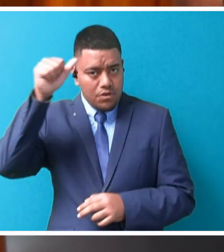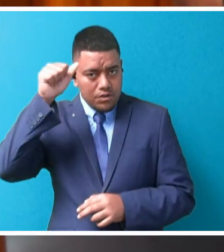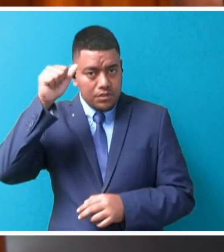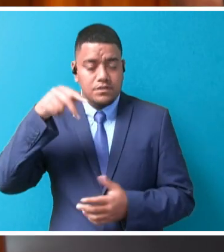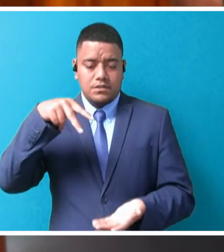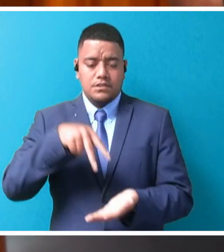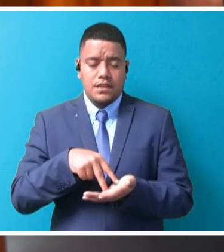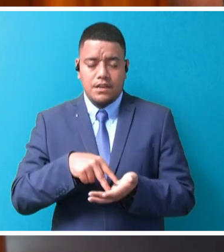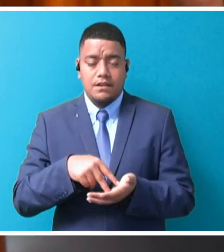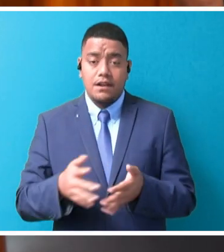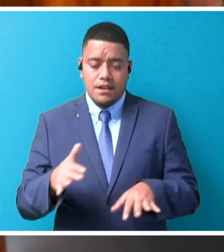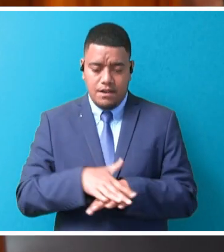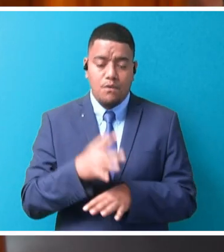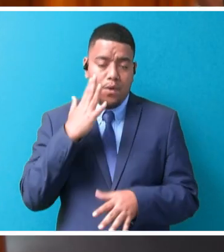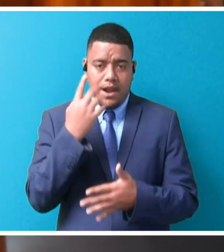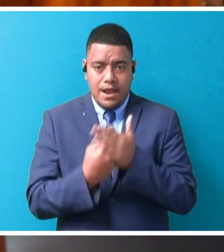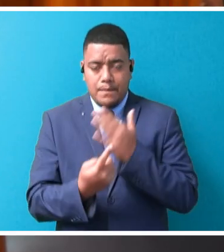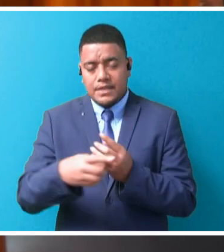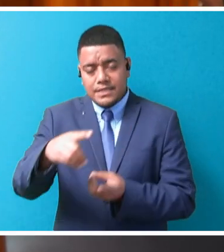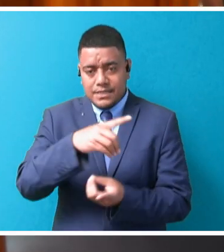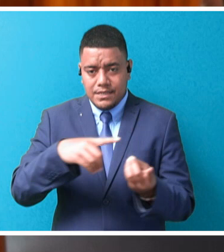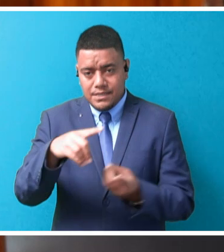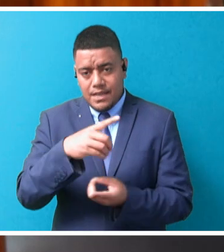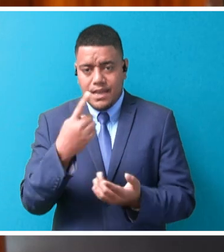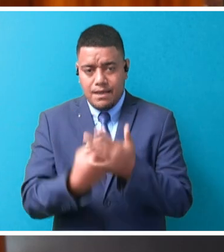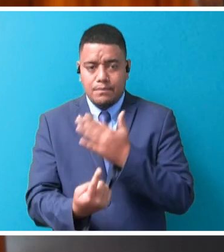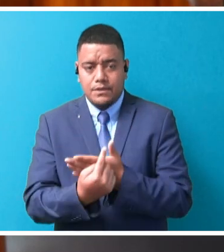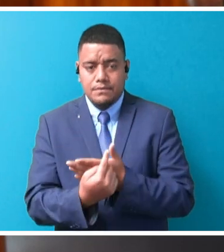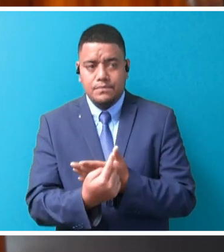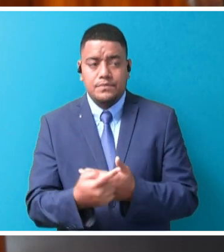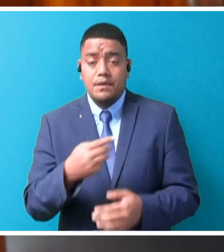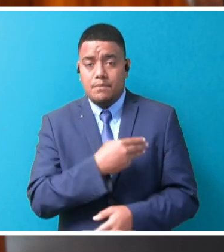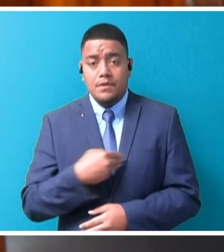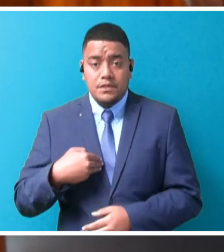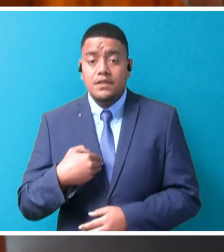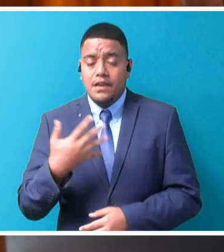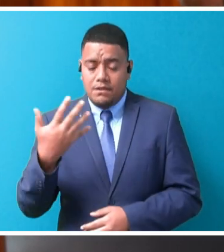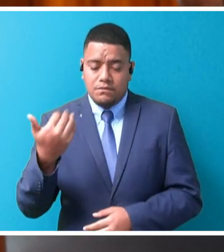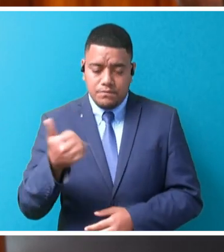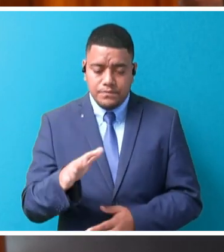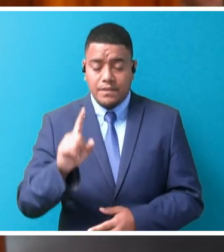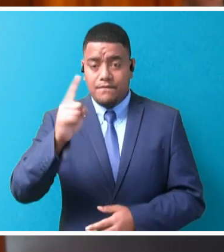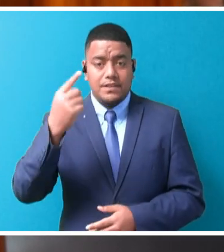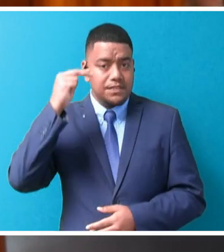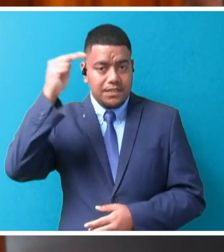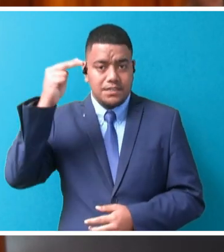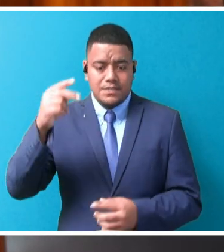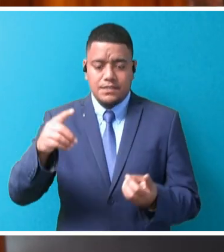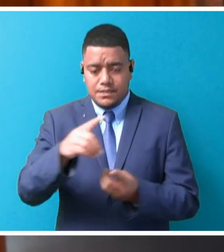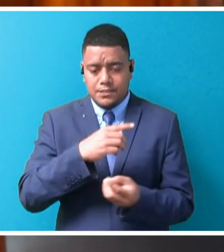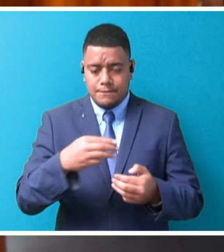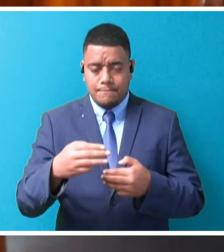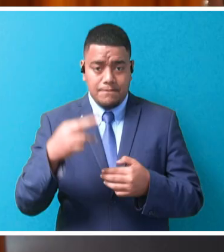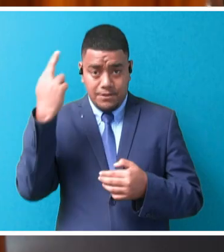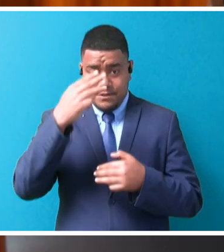and recover from disasters. Mr. Speaker, sir, the Ministry convened the first National Disaster Risk Management